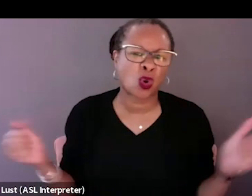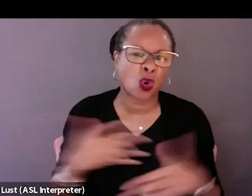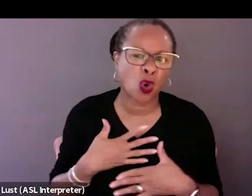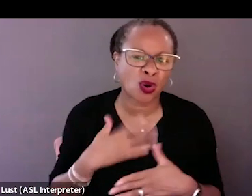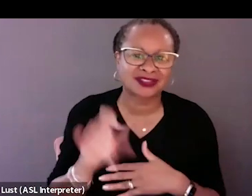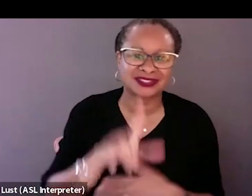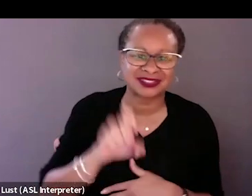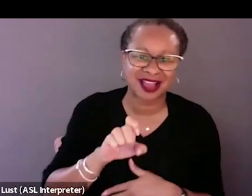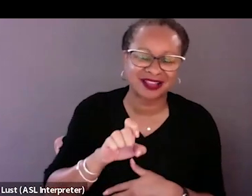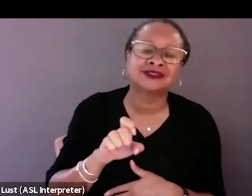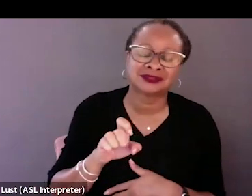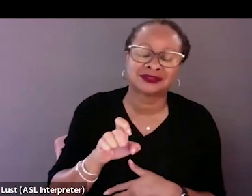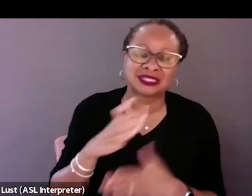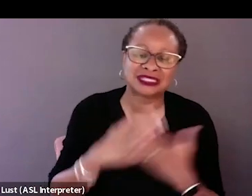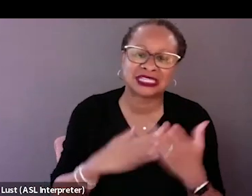scene.